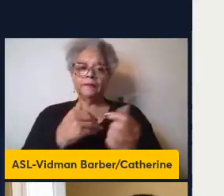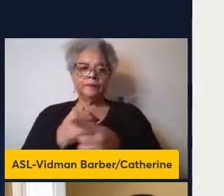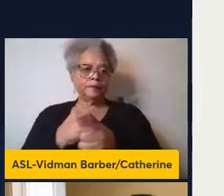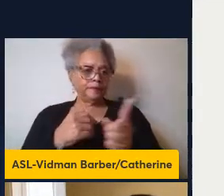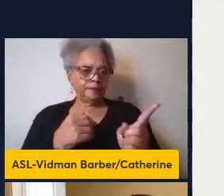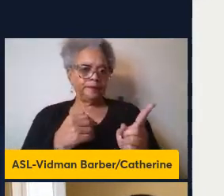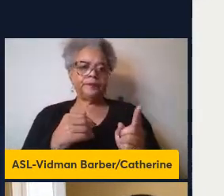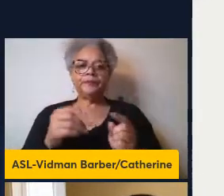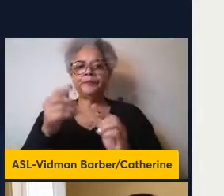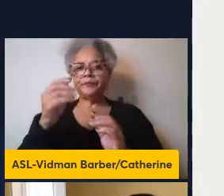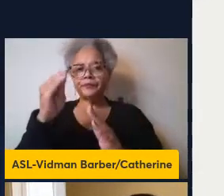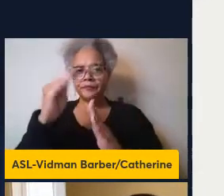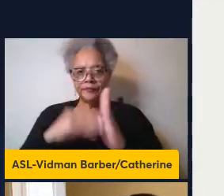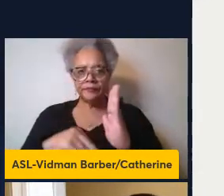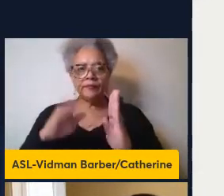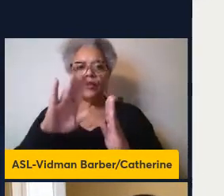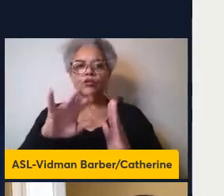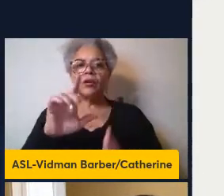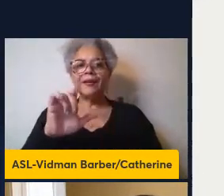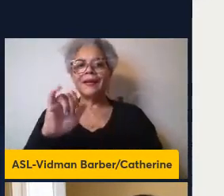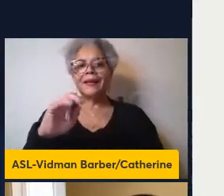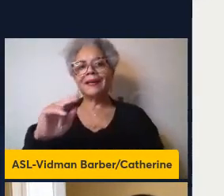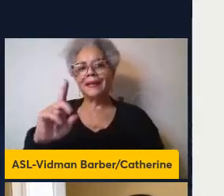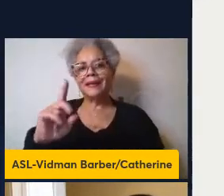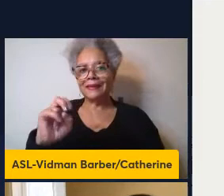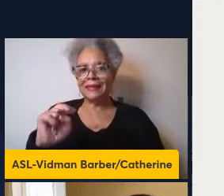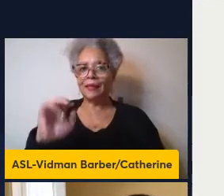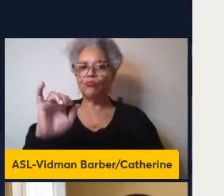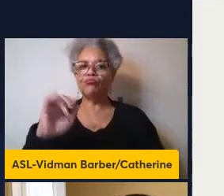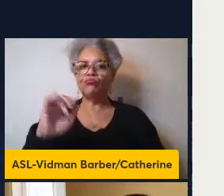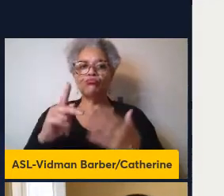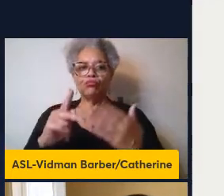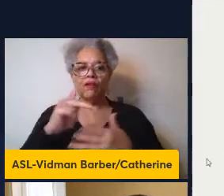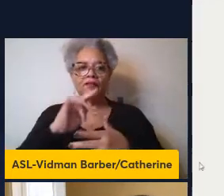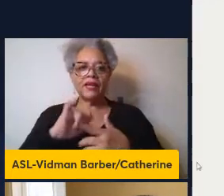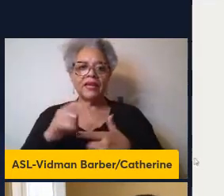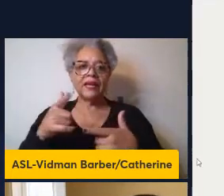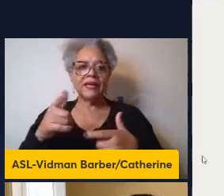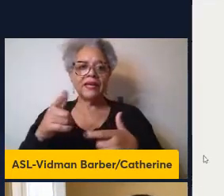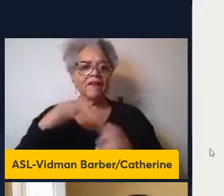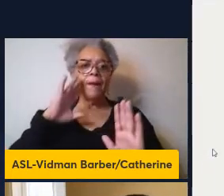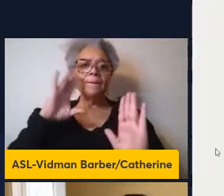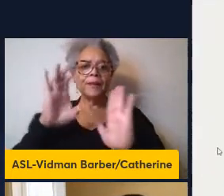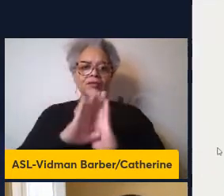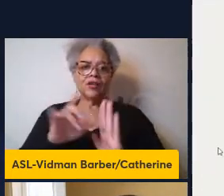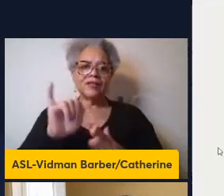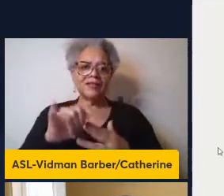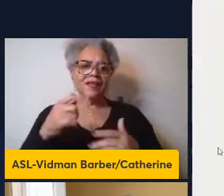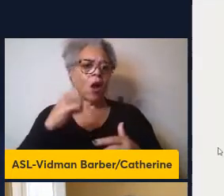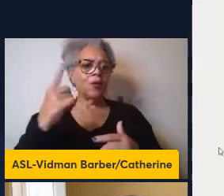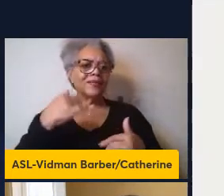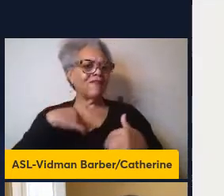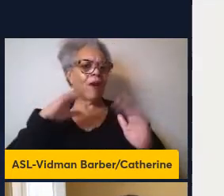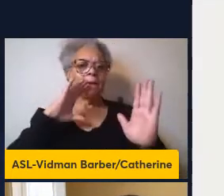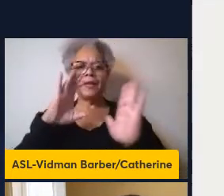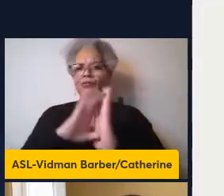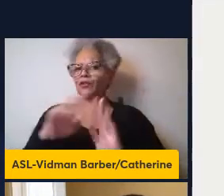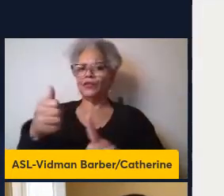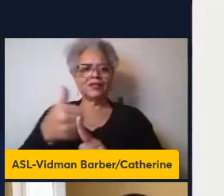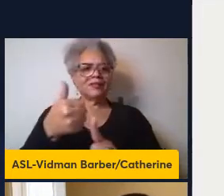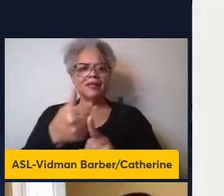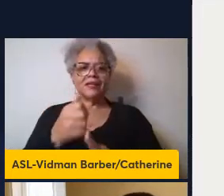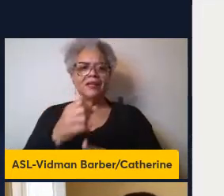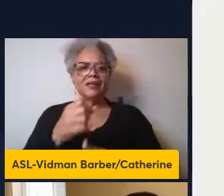are filling out your LinkedIn profile, number one, let's have a picture of you. Like, let's always have a picture of you.